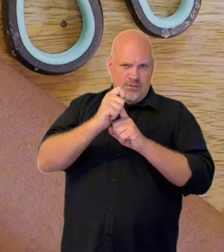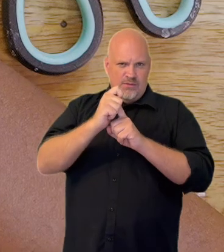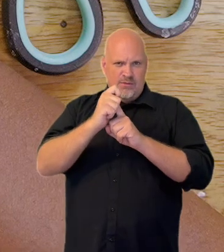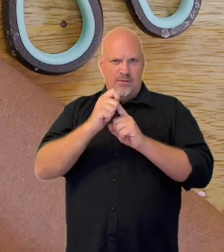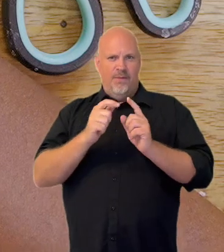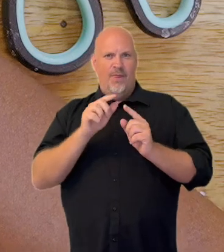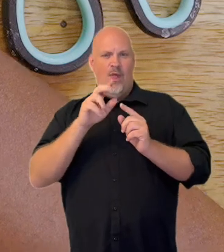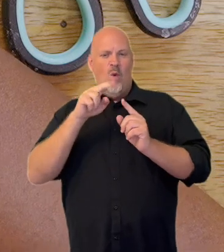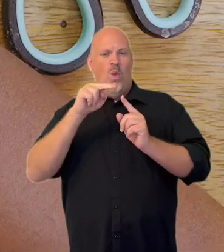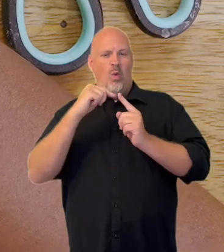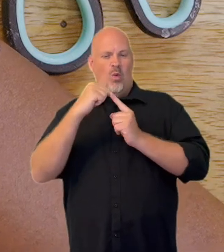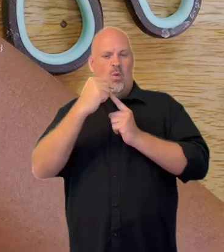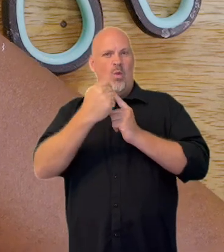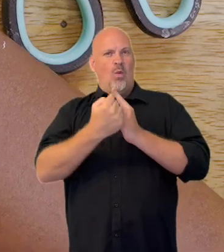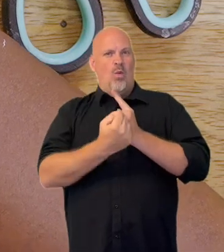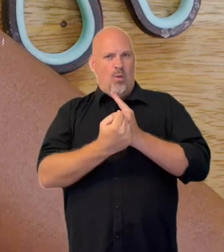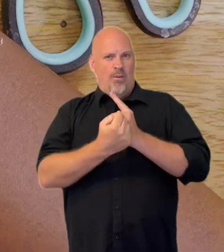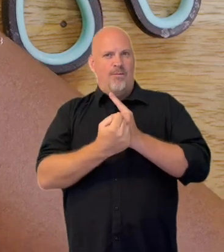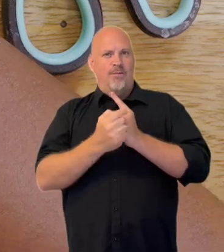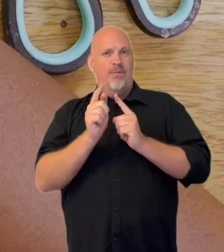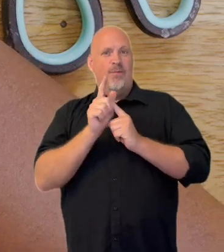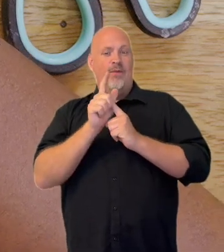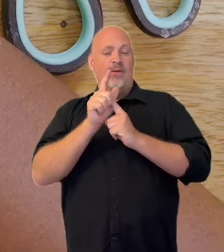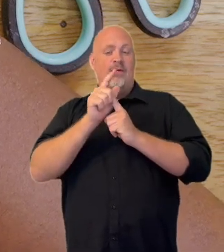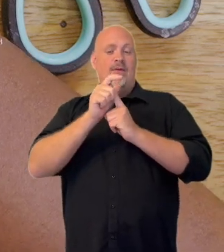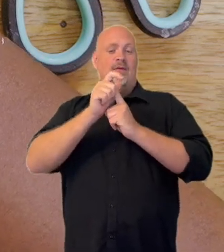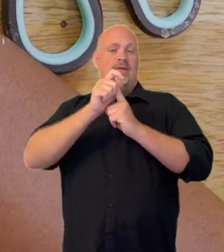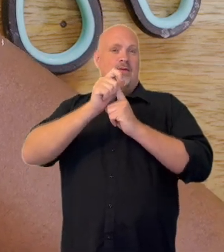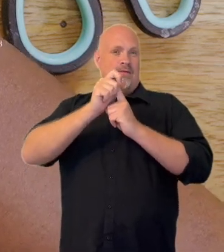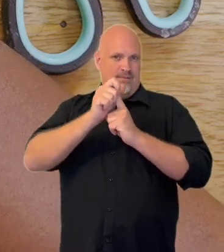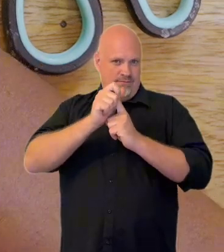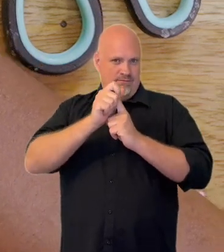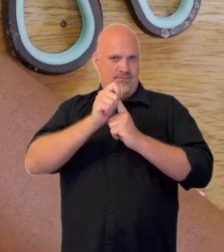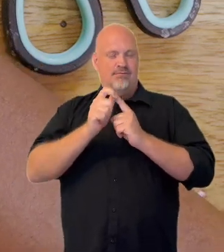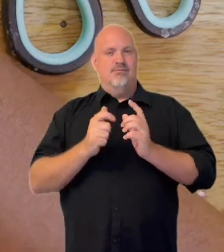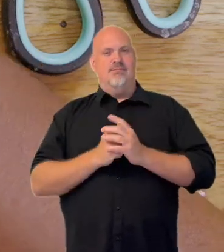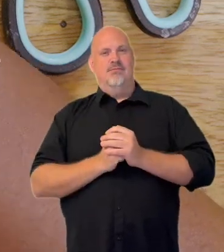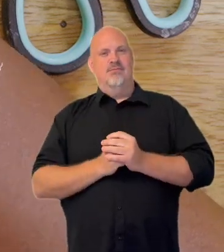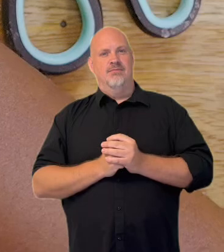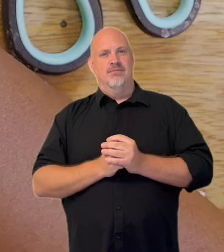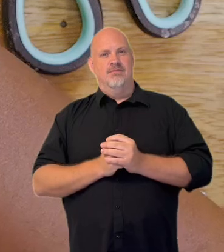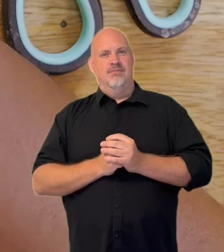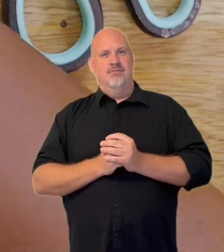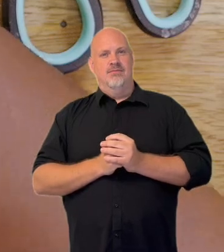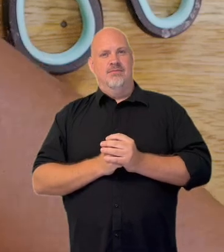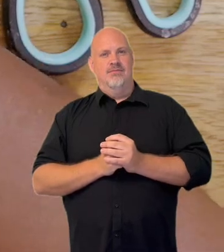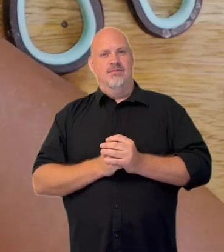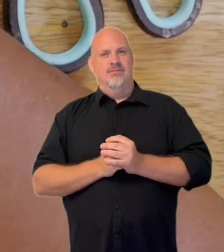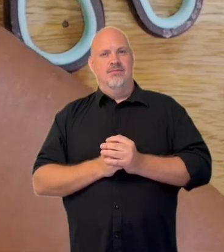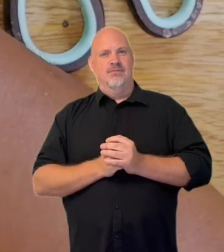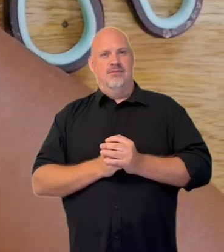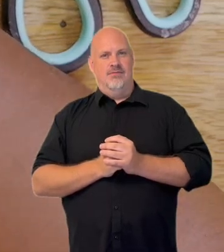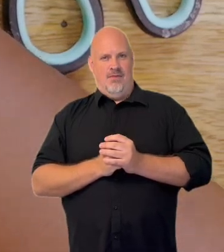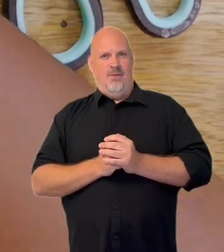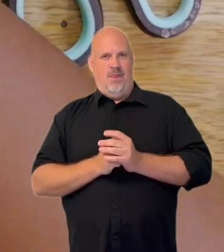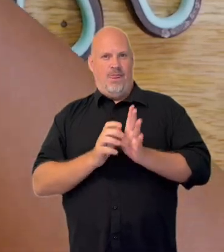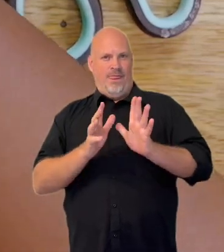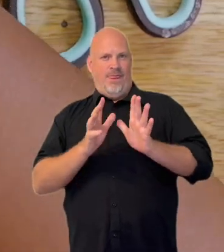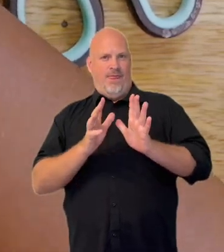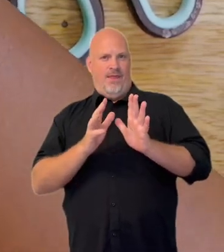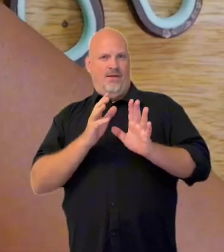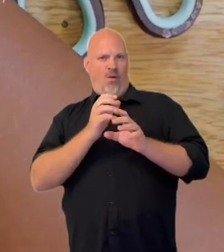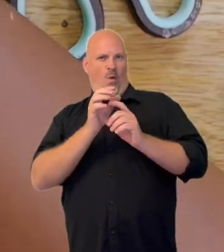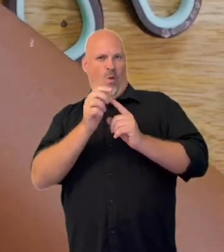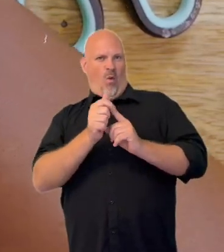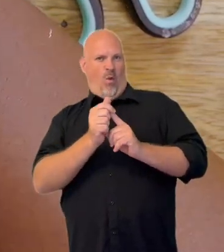And then we'll hold it in place. I'd say about 30 seconds. And then before it's dry, you're more than able